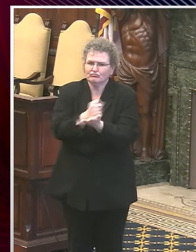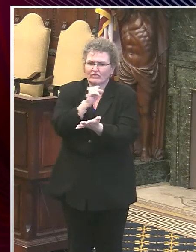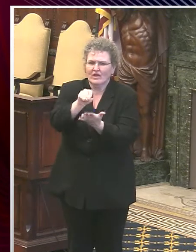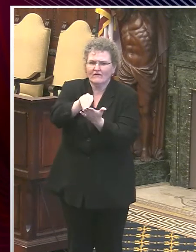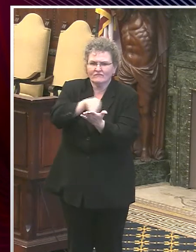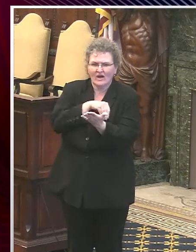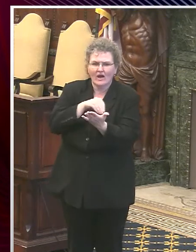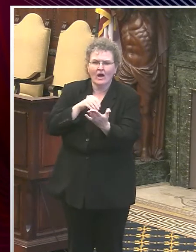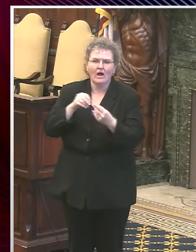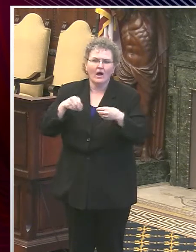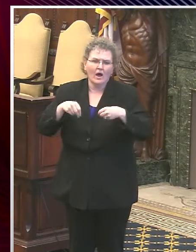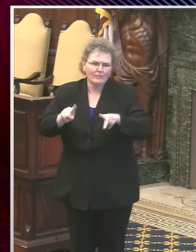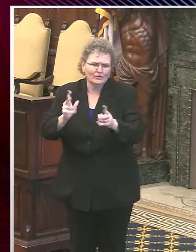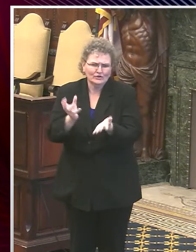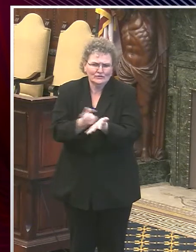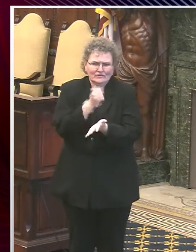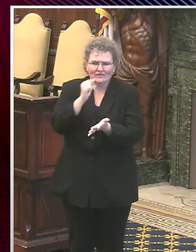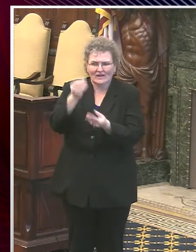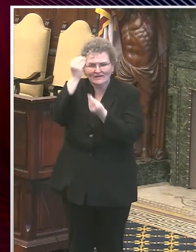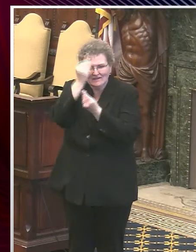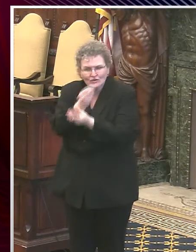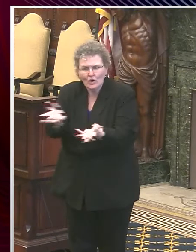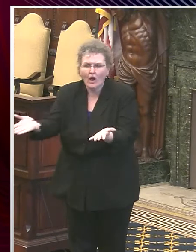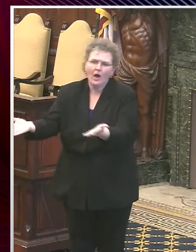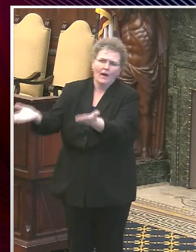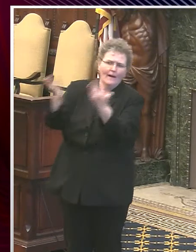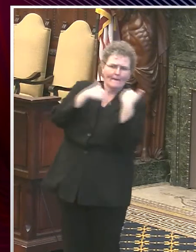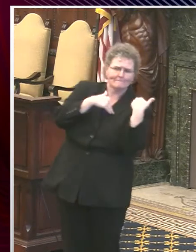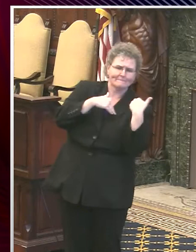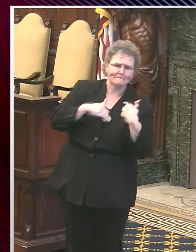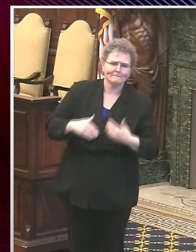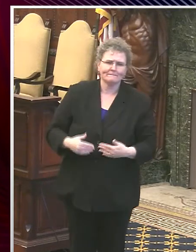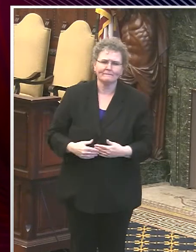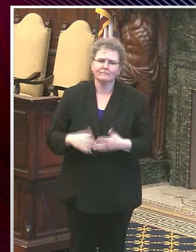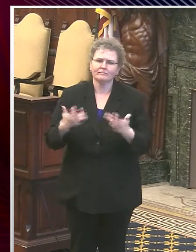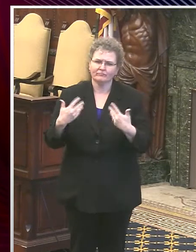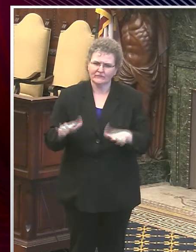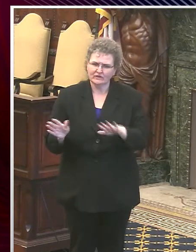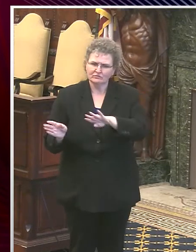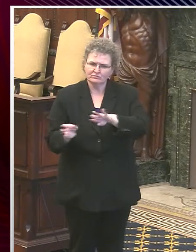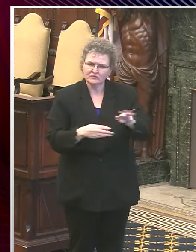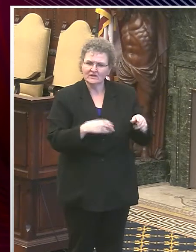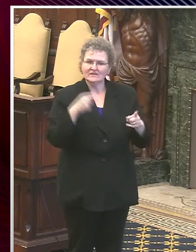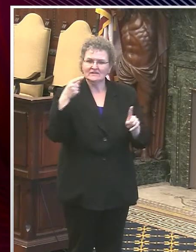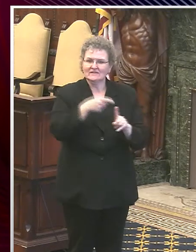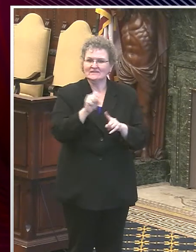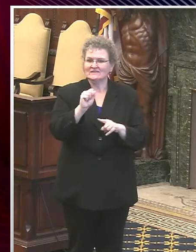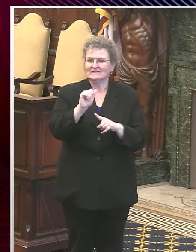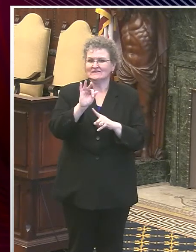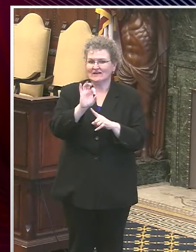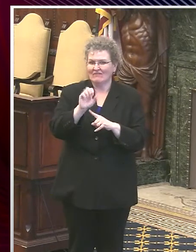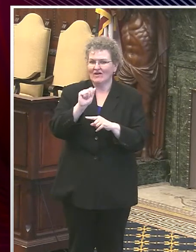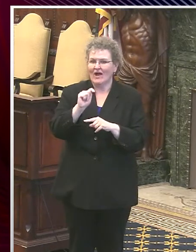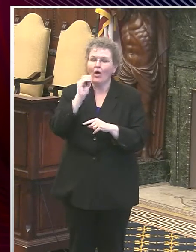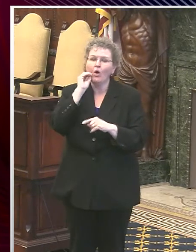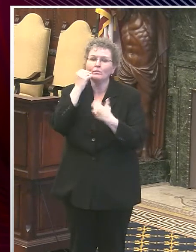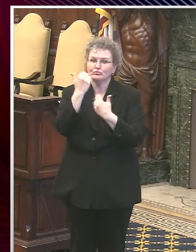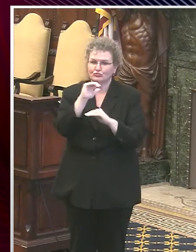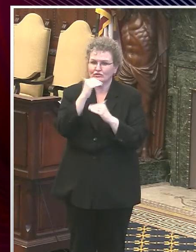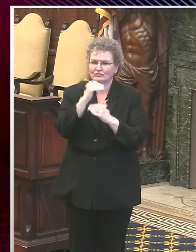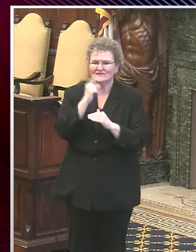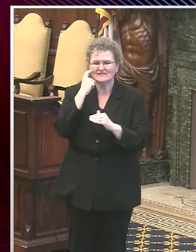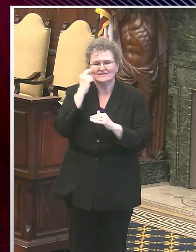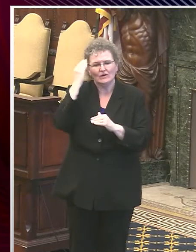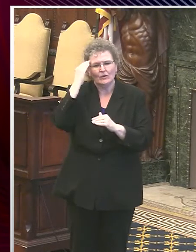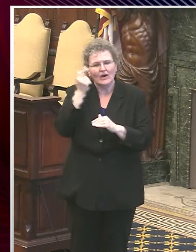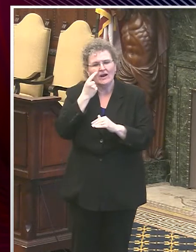opportunities come up, we will notify you. I'll move now to our safer at home restrictions. As you know, last week we relaxed some of the